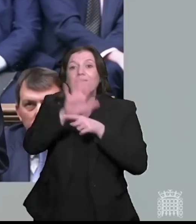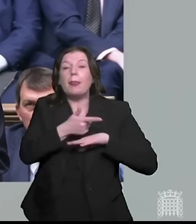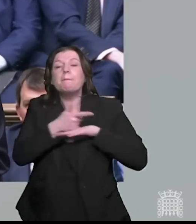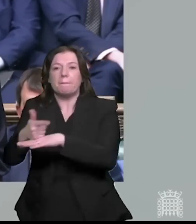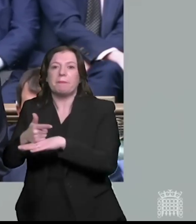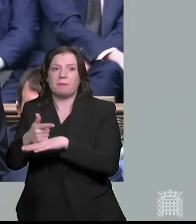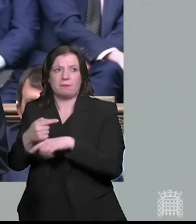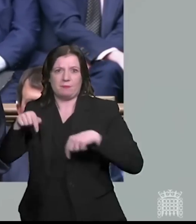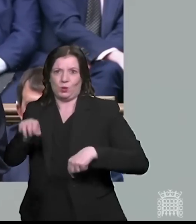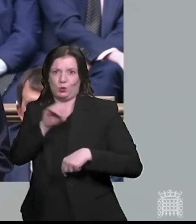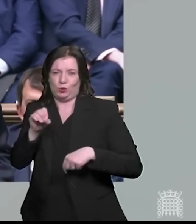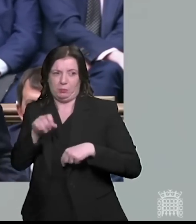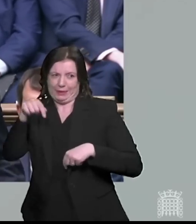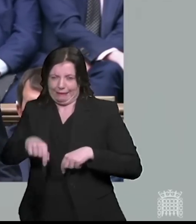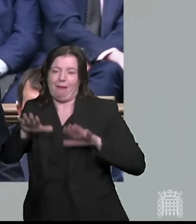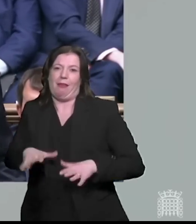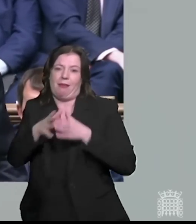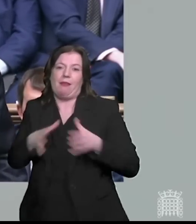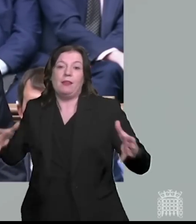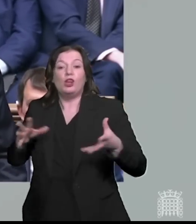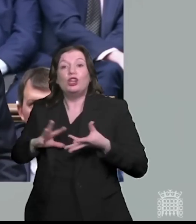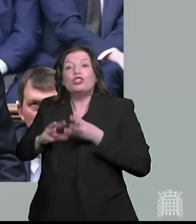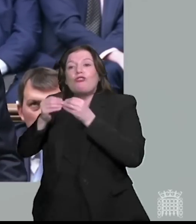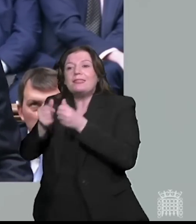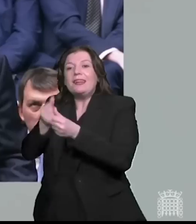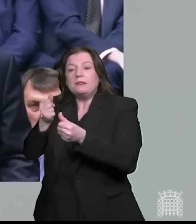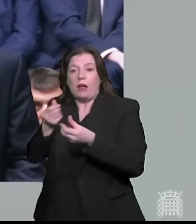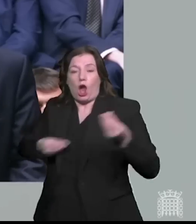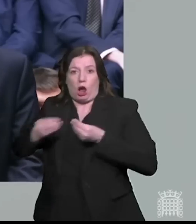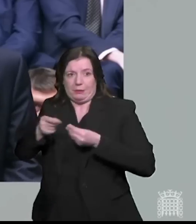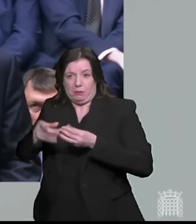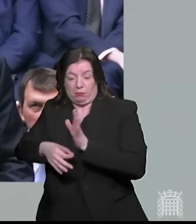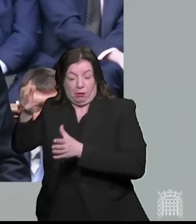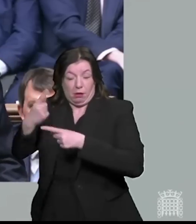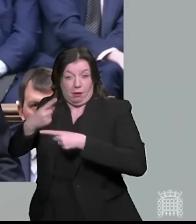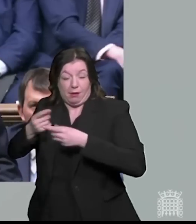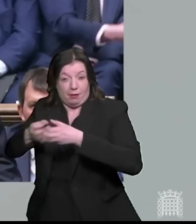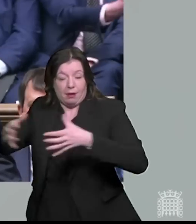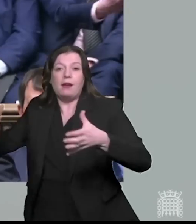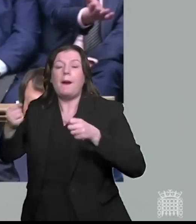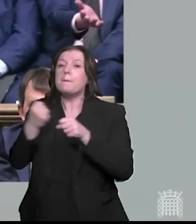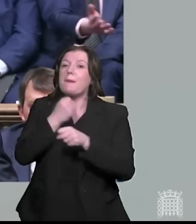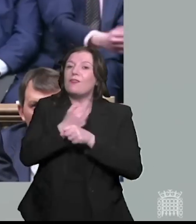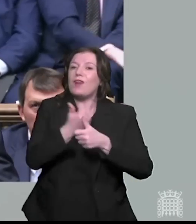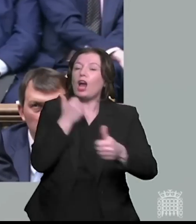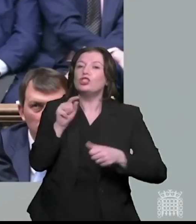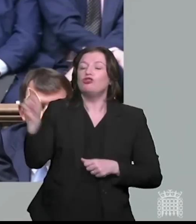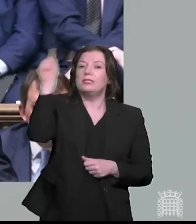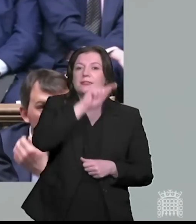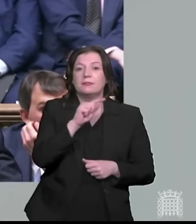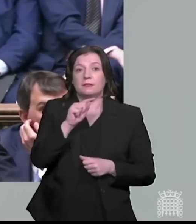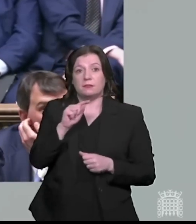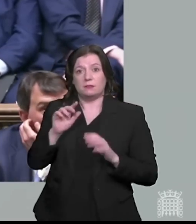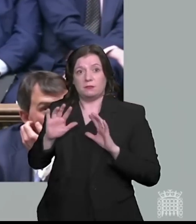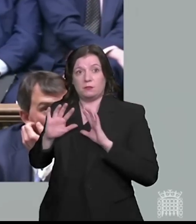Europe's largest, with our creative industries growing at twice the rate of the economy. Our advanced manufacturing industries produce around half the